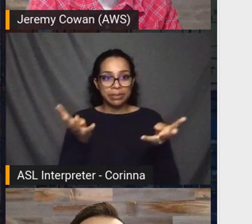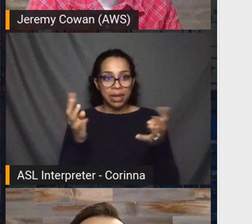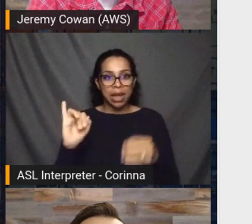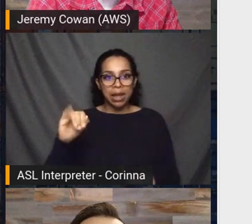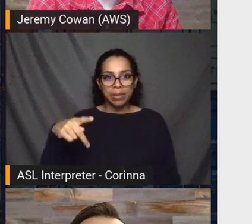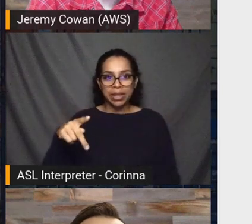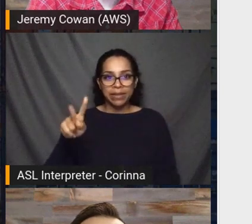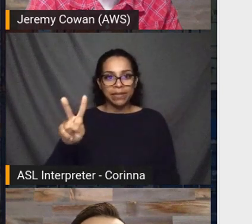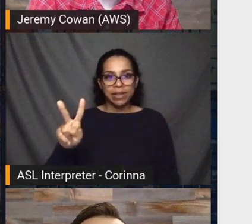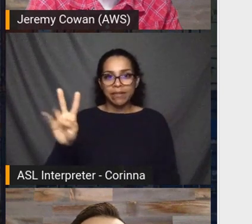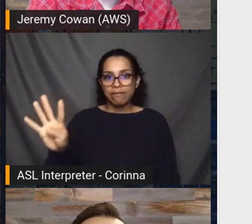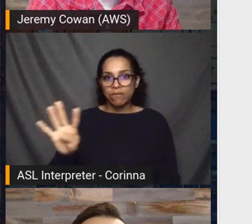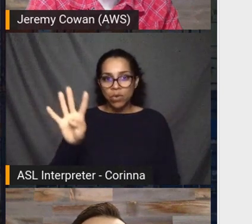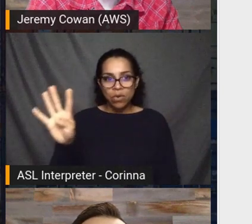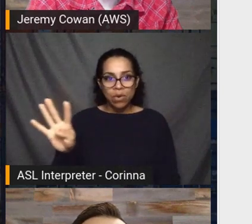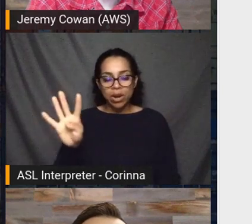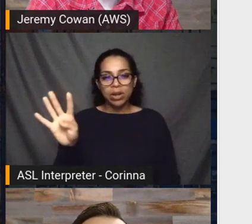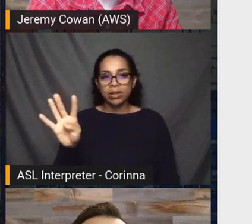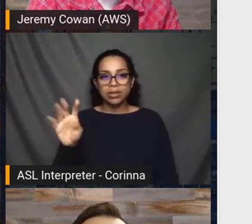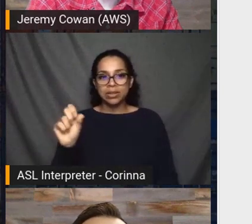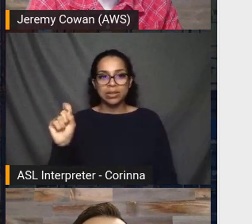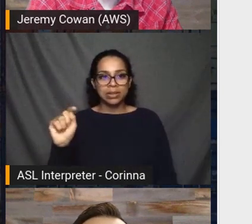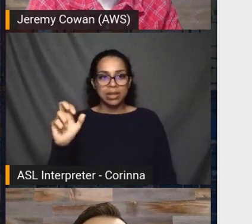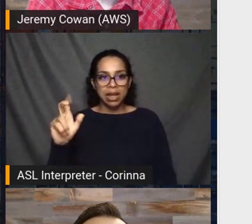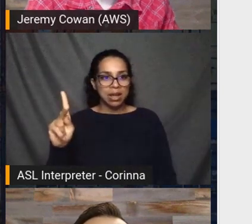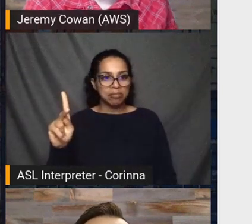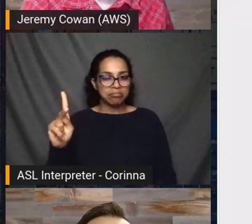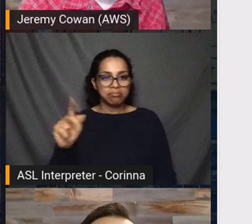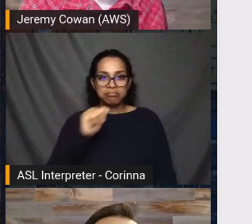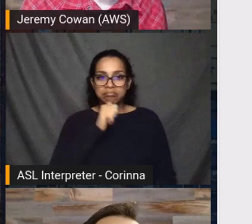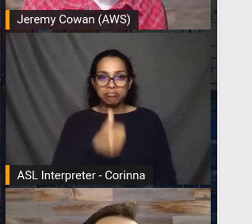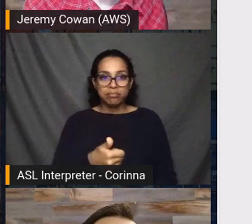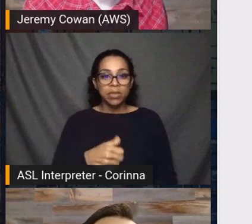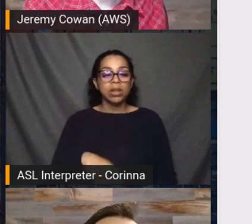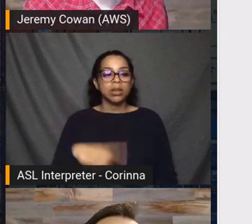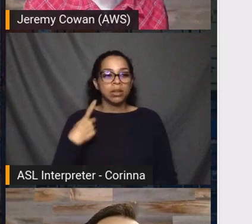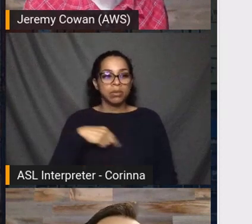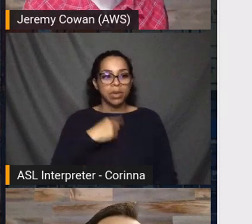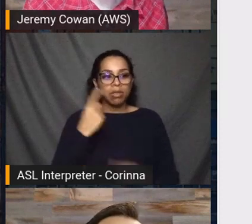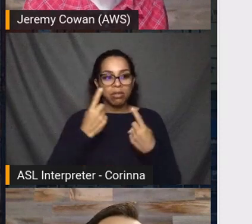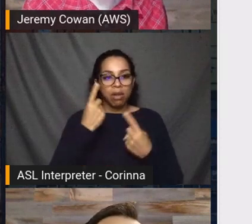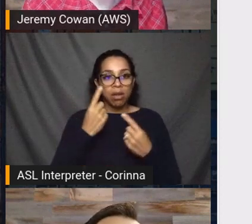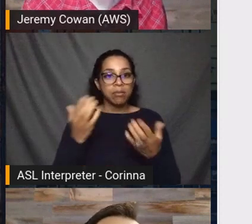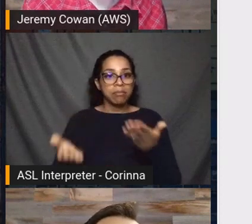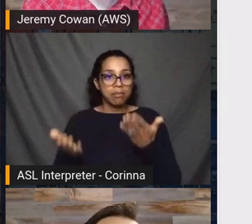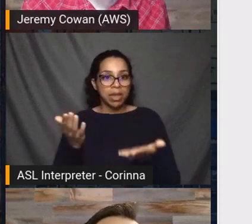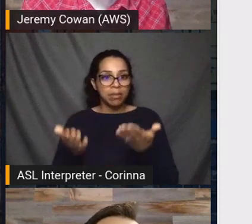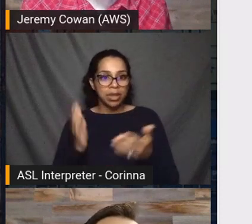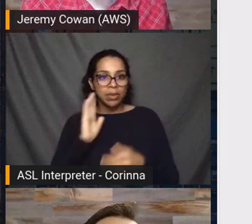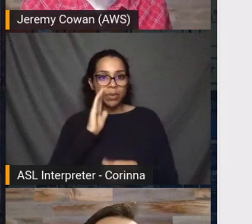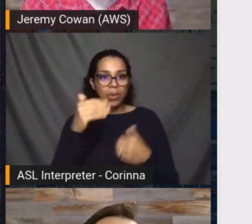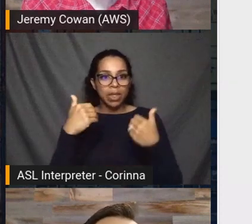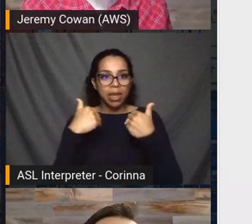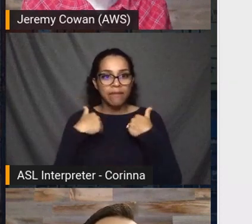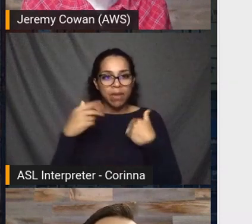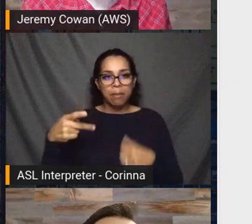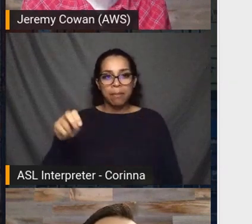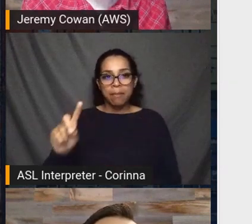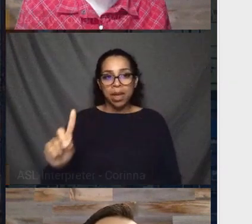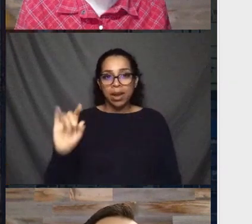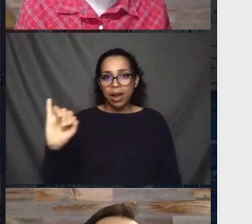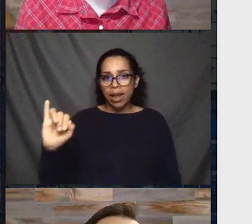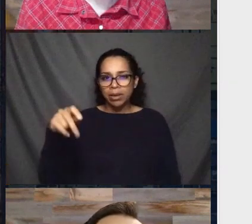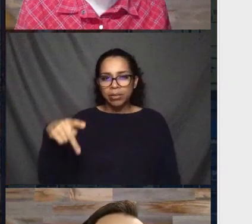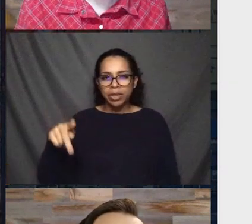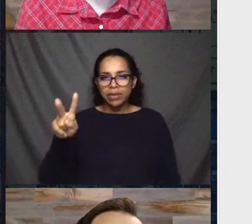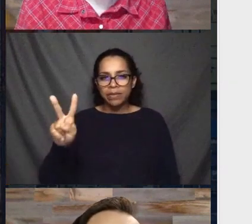stack. So what we thought was maybe we will just go with the pod IPv6 network, and that's what this feature is